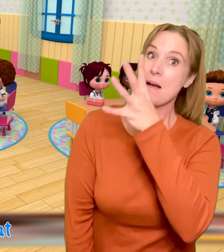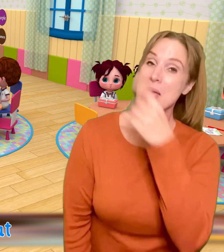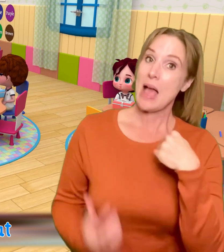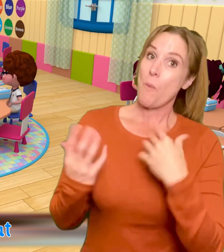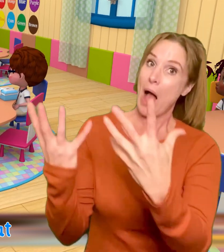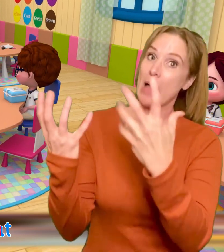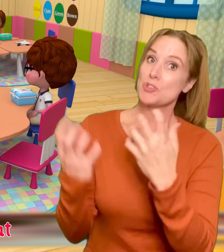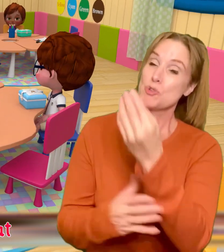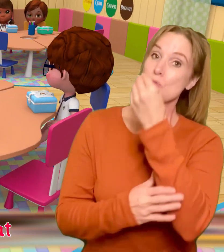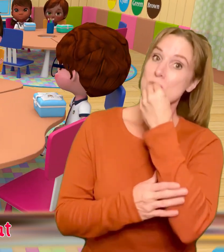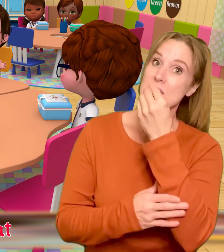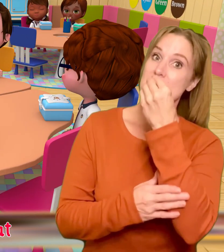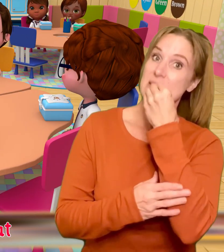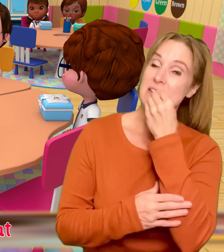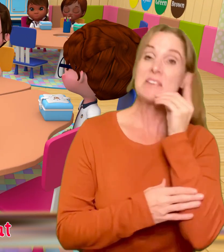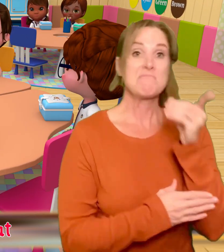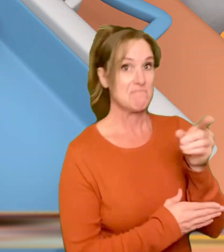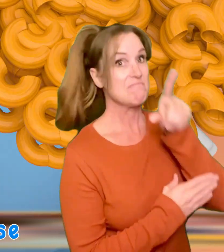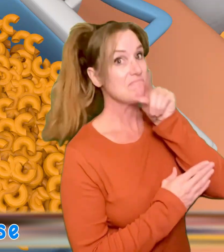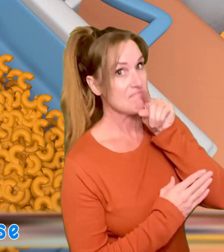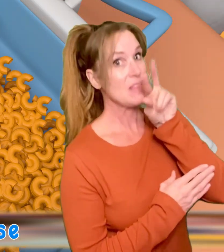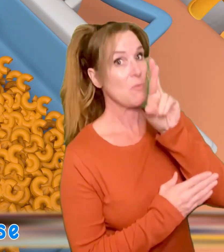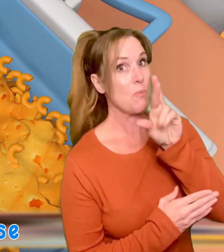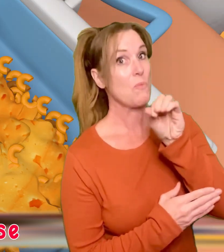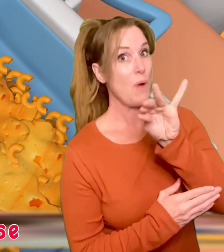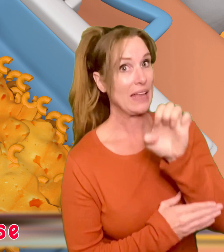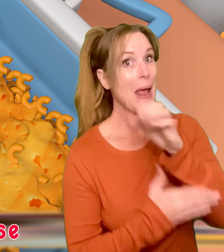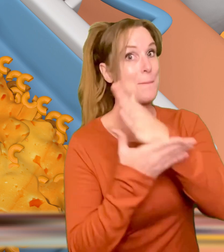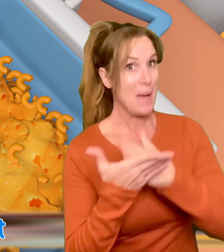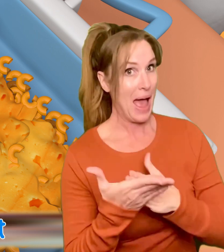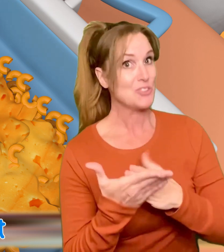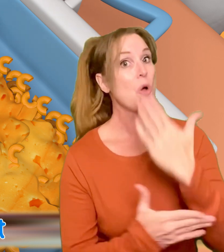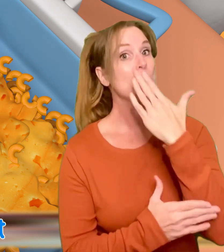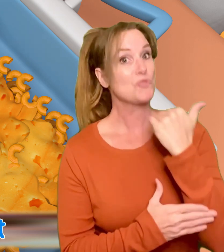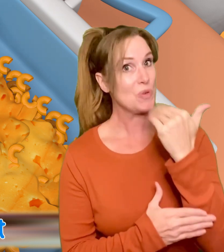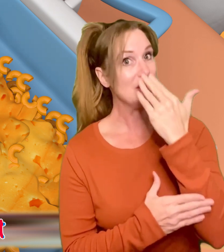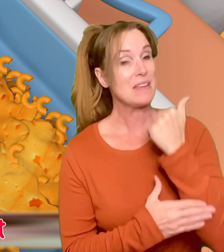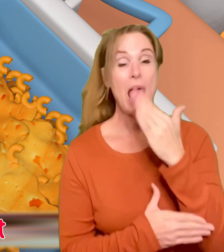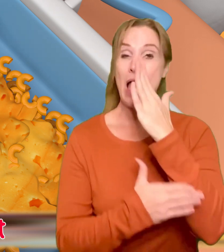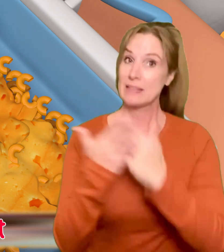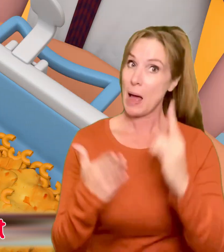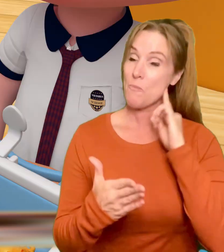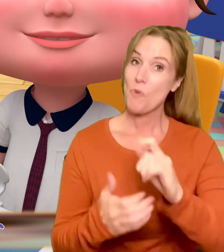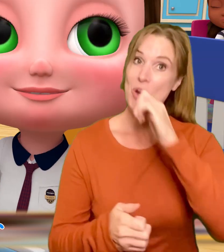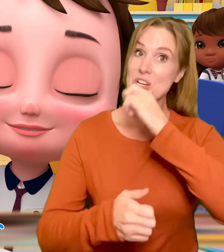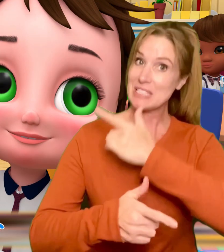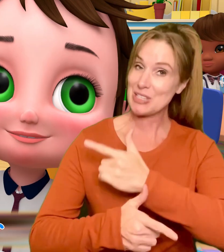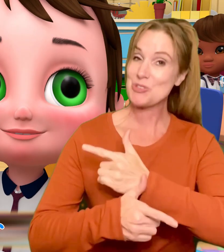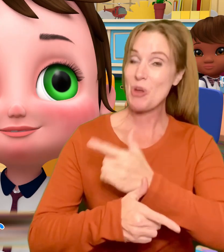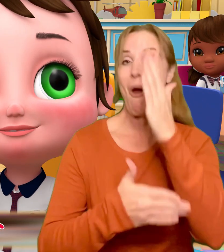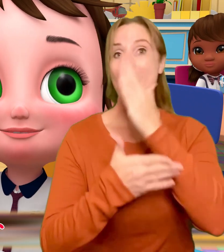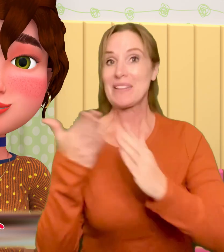Teacher, teacher, I want to eat. There's mac and cheese and a cake so sweet.